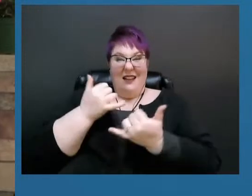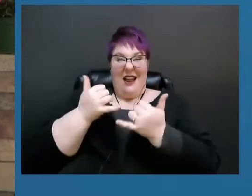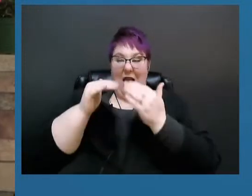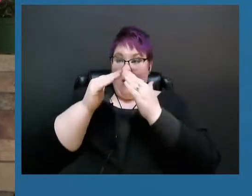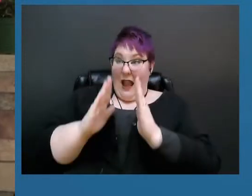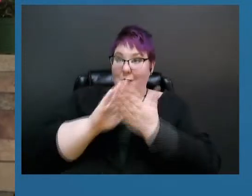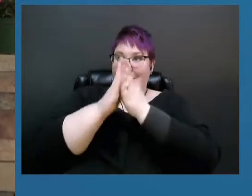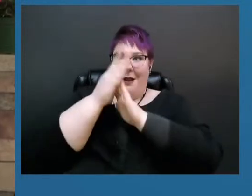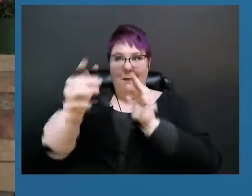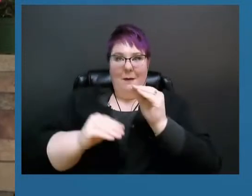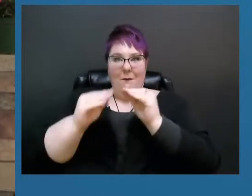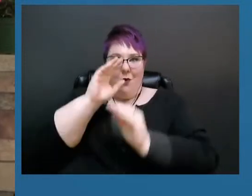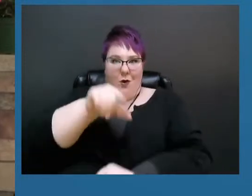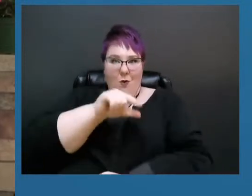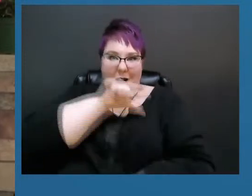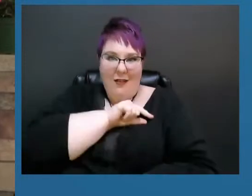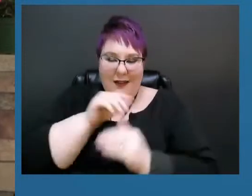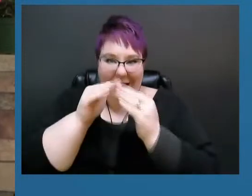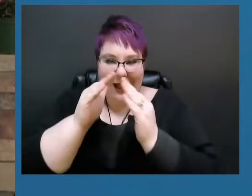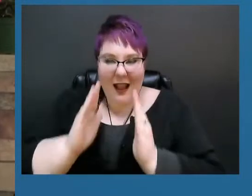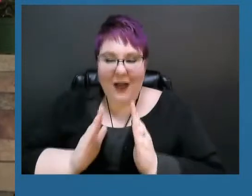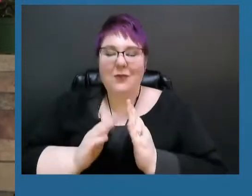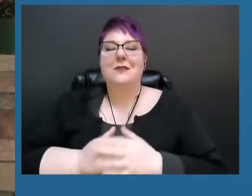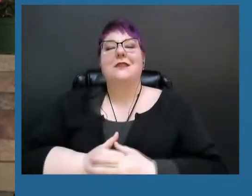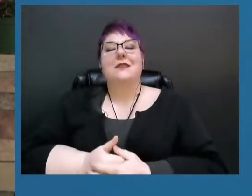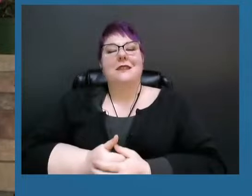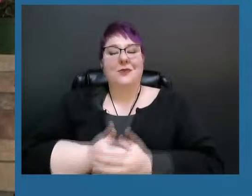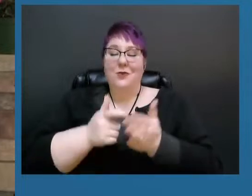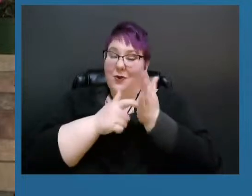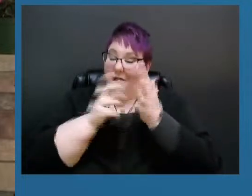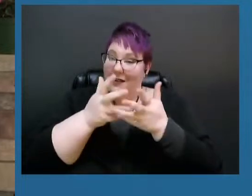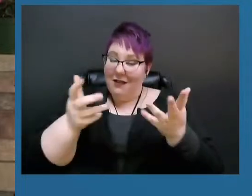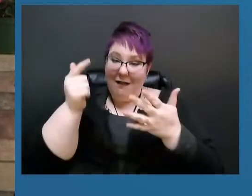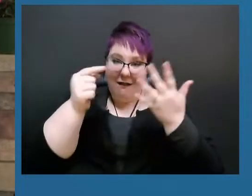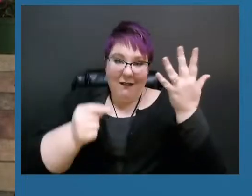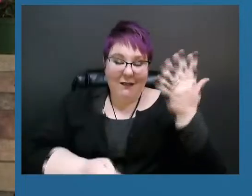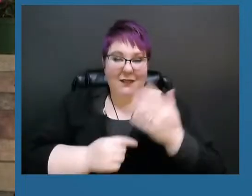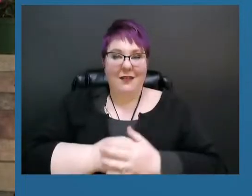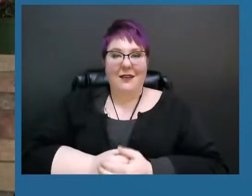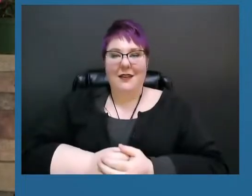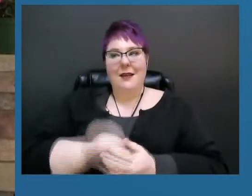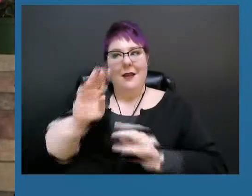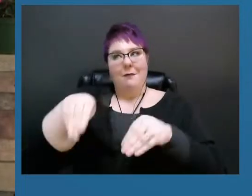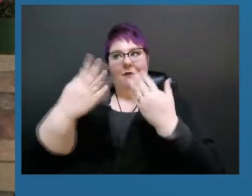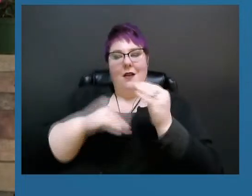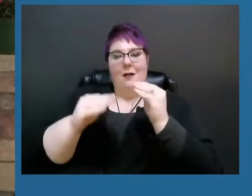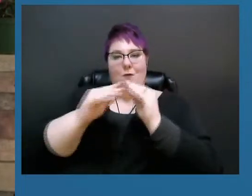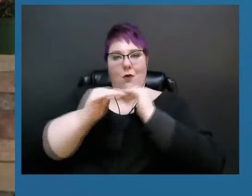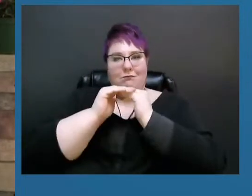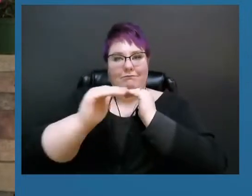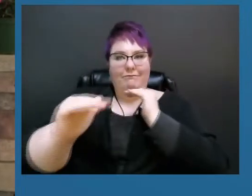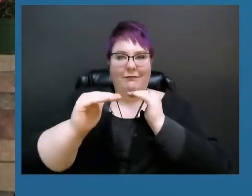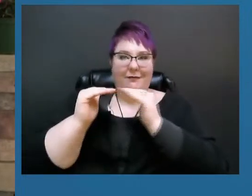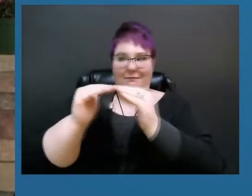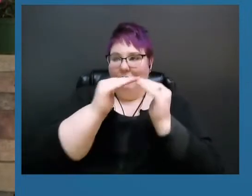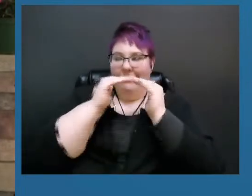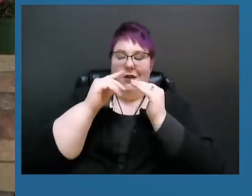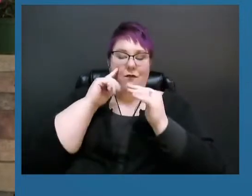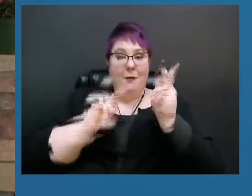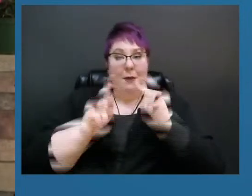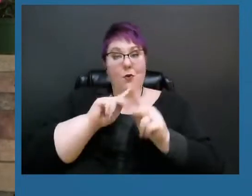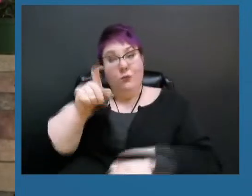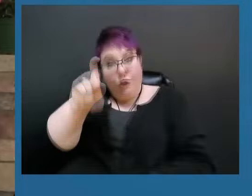home ownership. And creating a more equitable playing field for those who deserve a chance at home ownership,